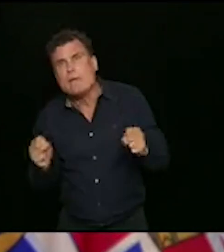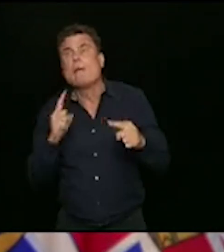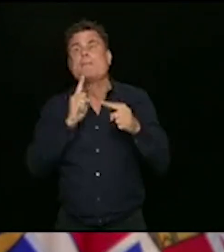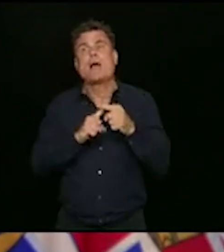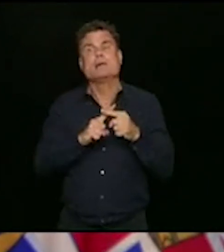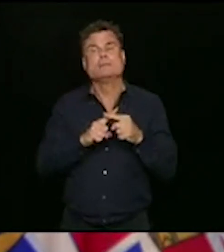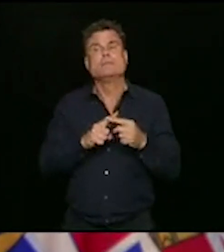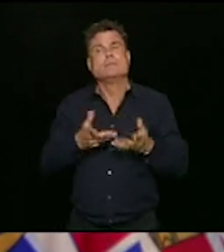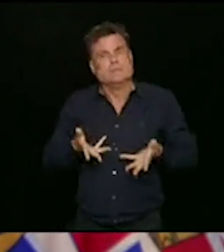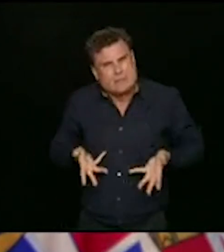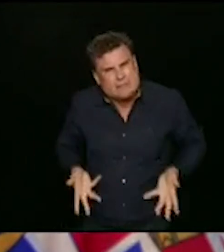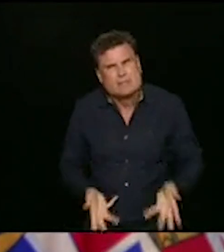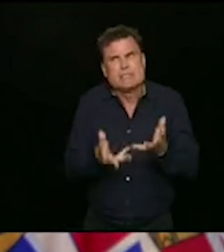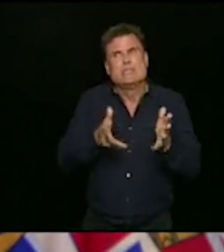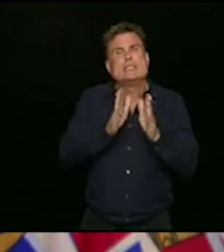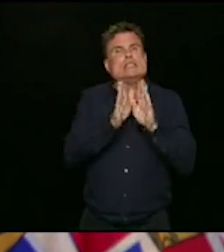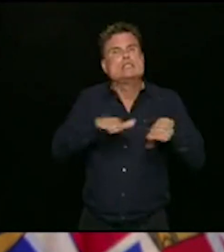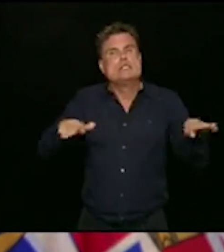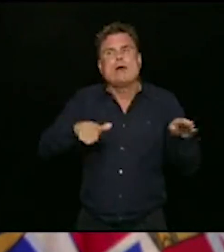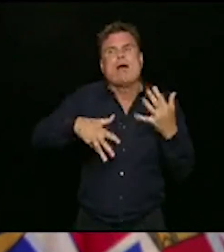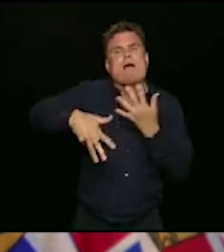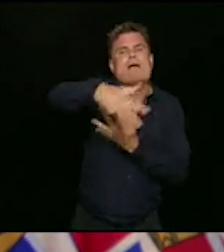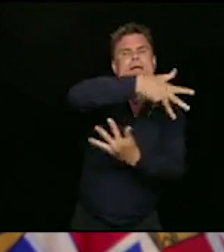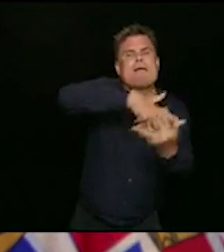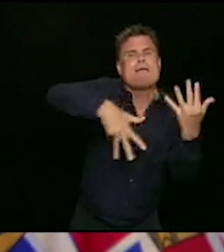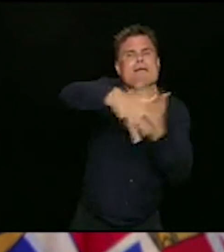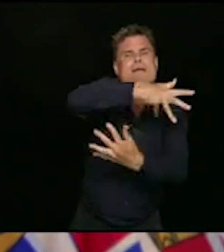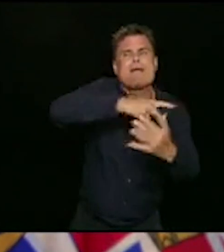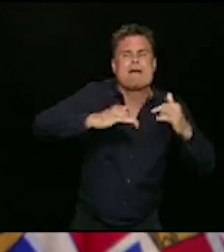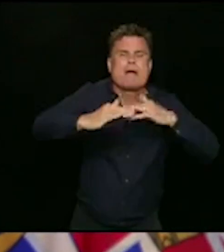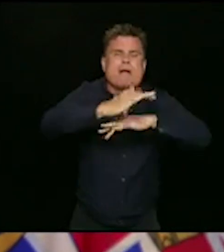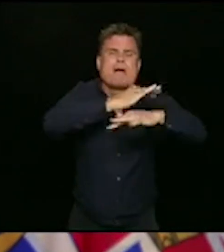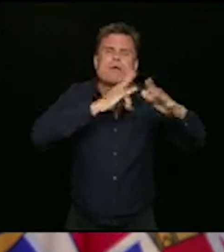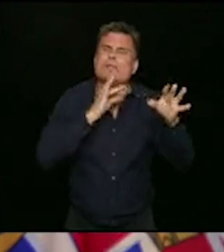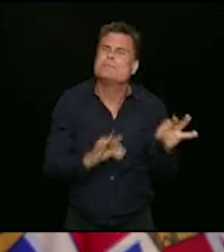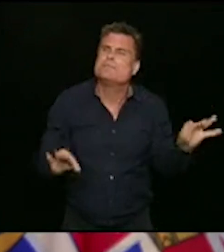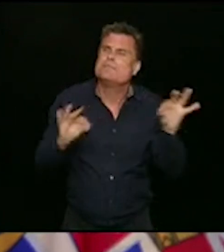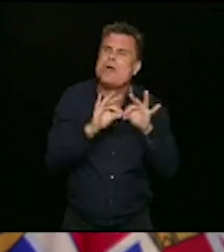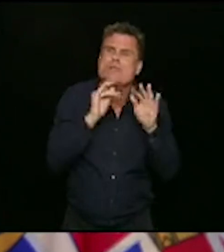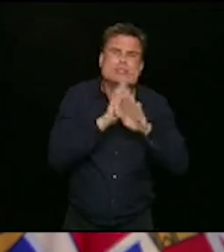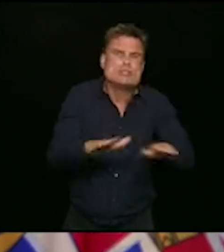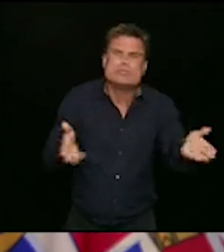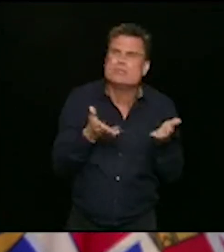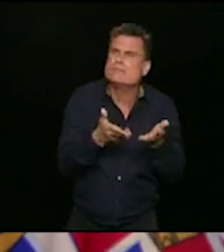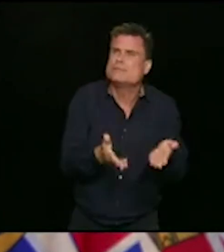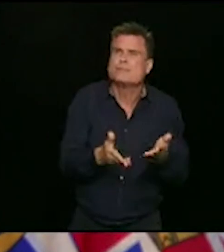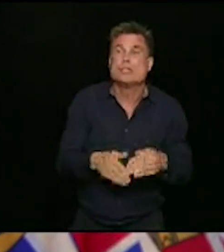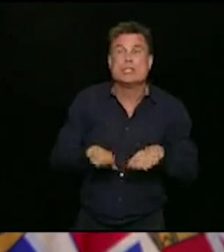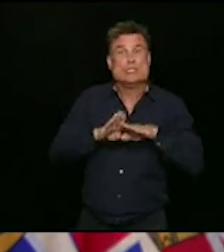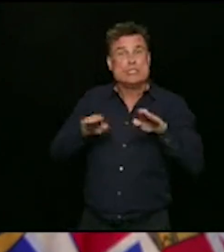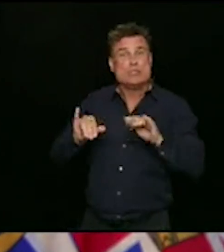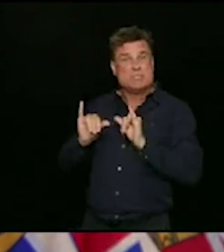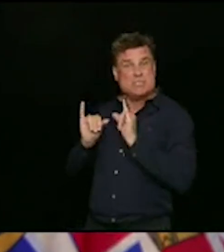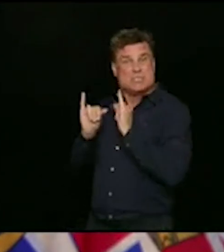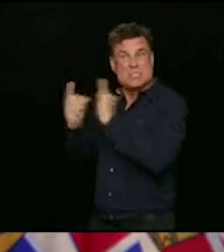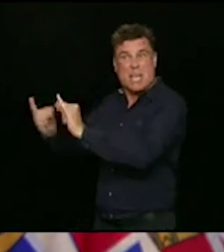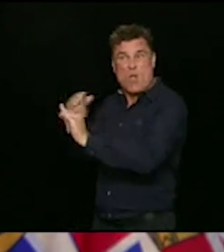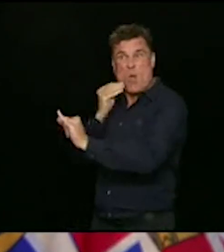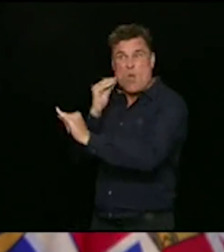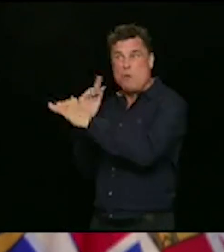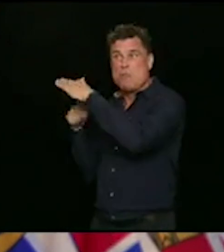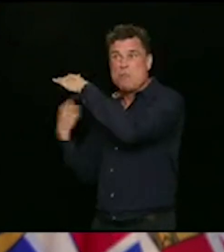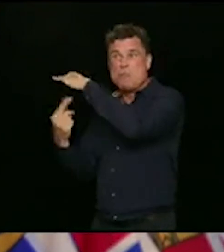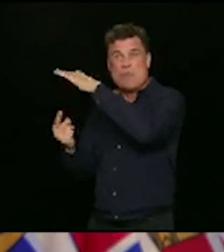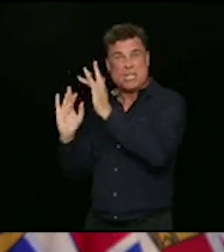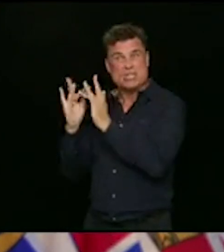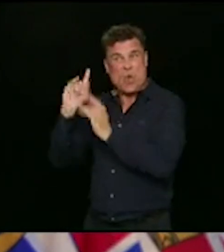important interactions that young people need, absolutely need. And we need to remember as well that there are downsides about